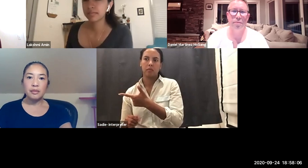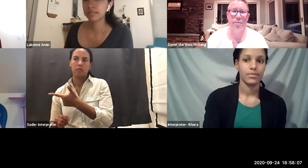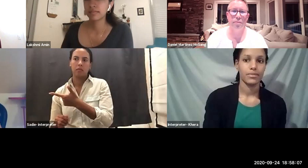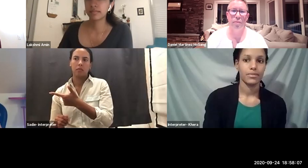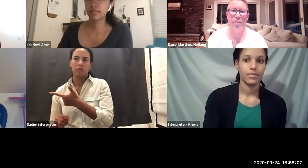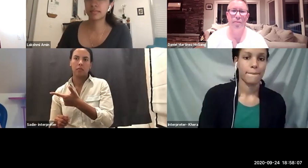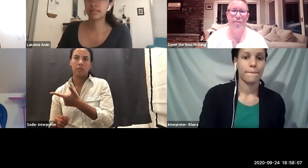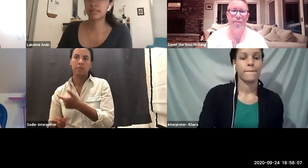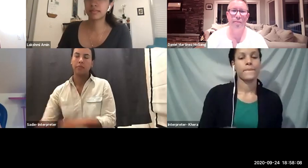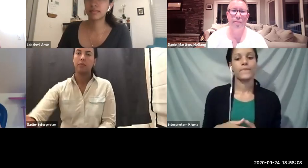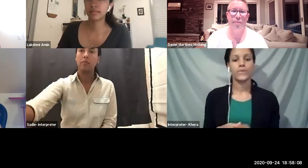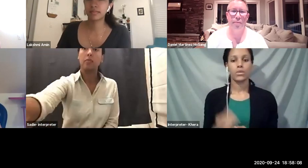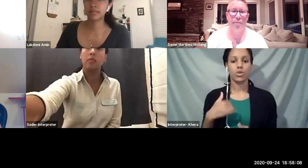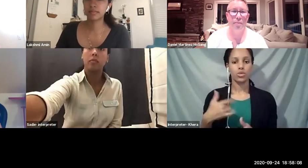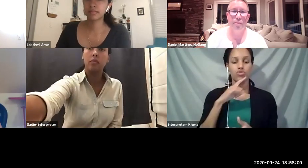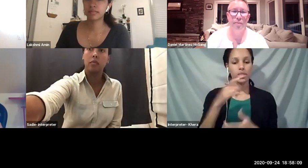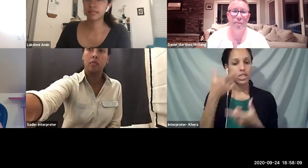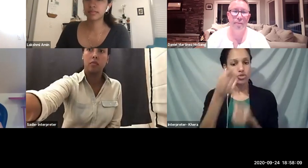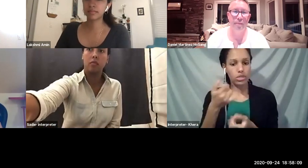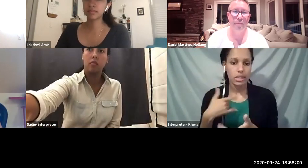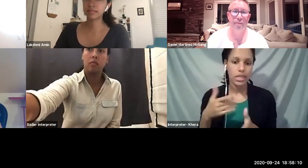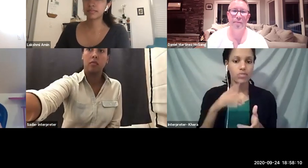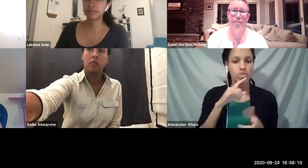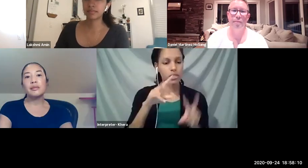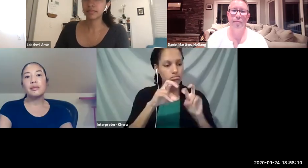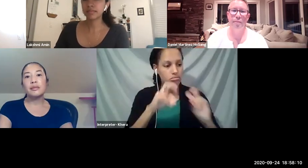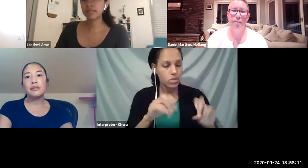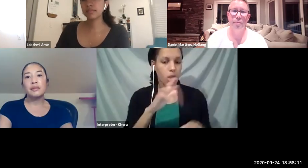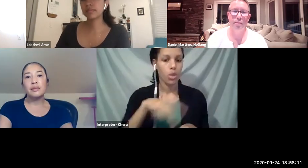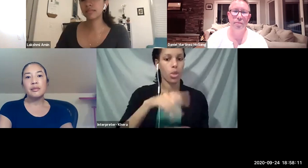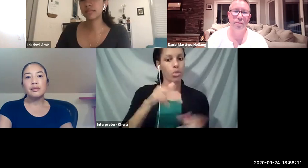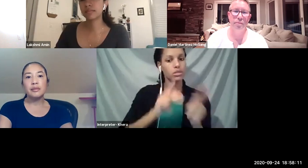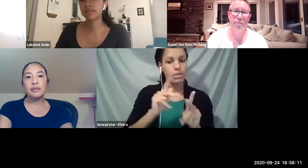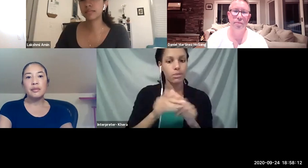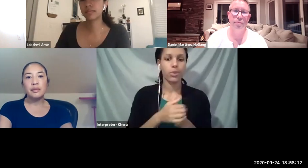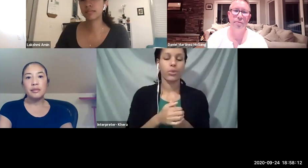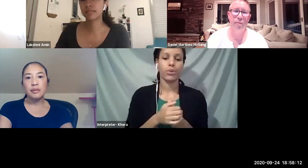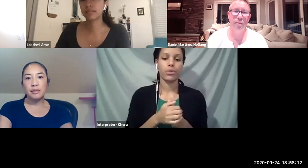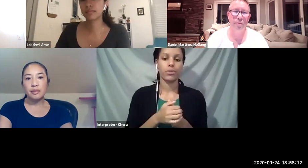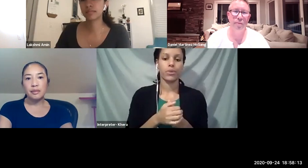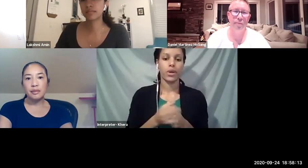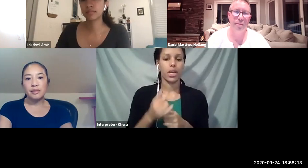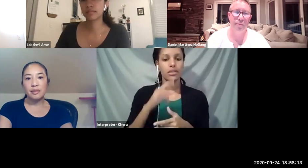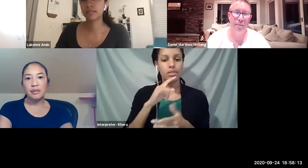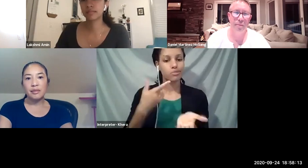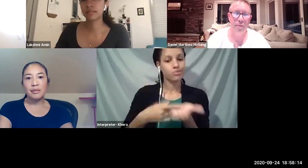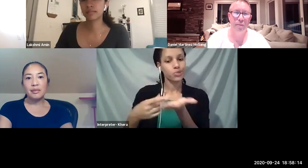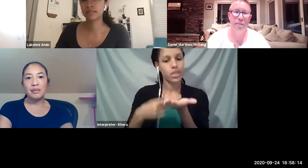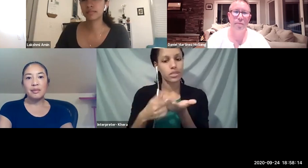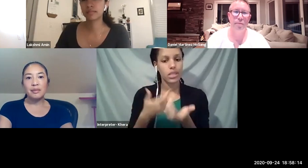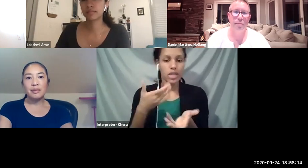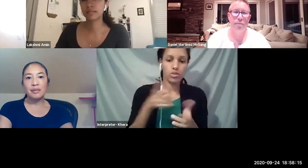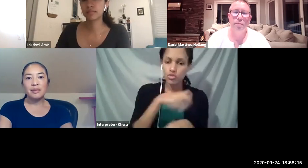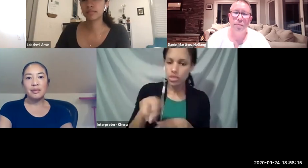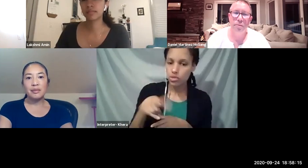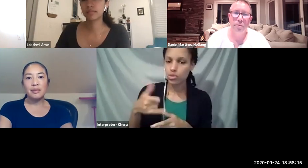investigating how those, you know, the issue of affirmative action at large translated to like a public school,